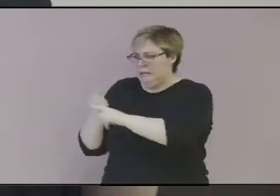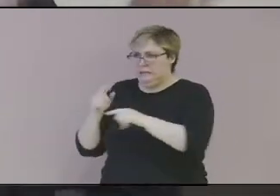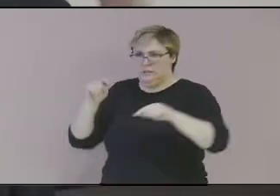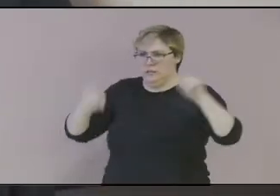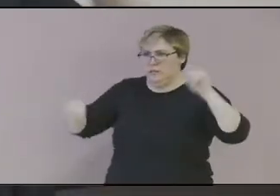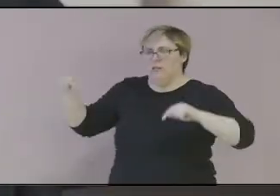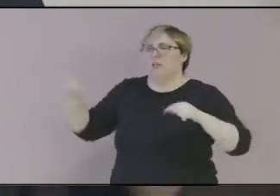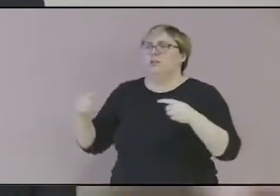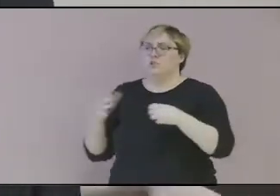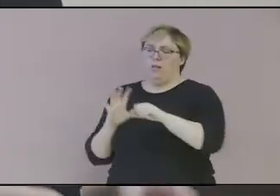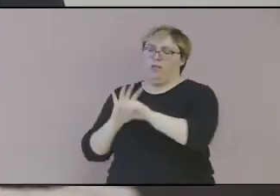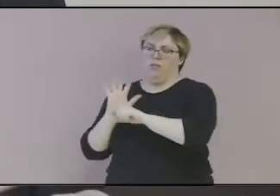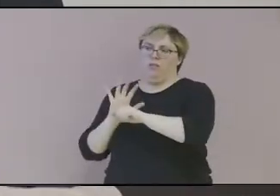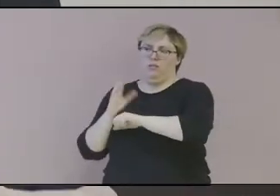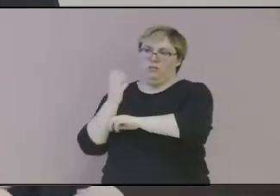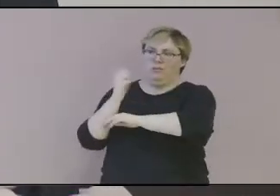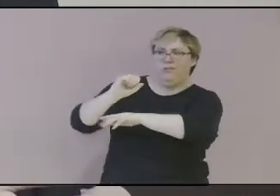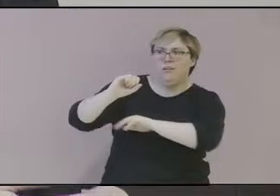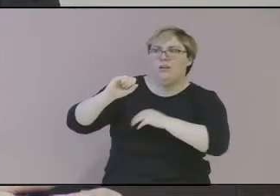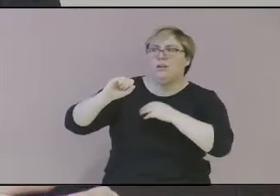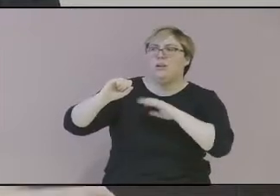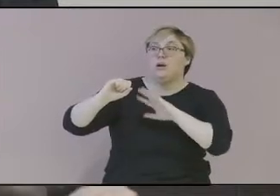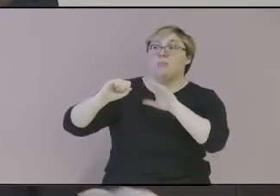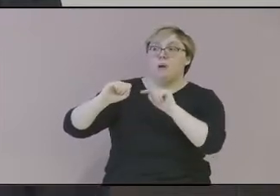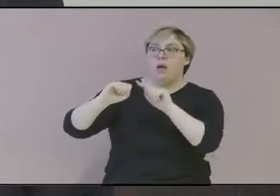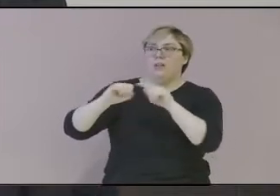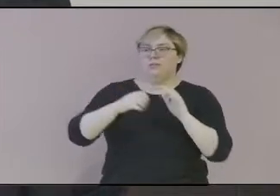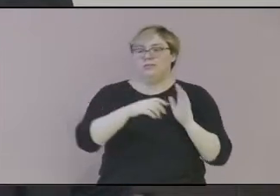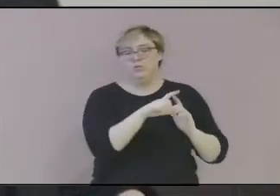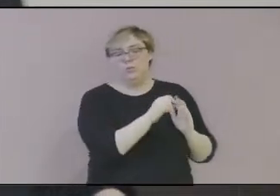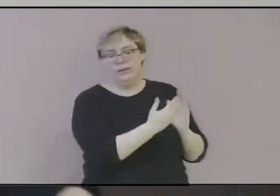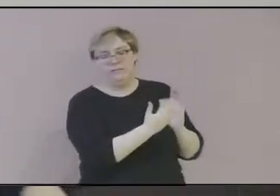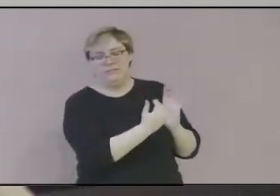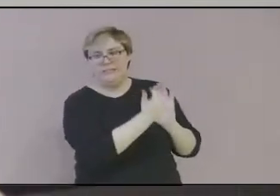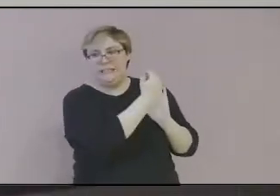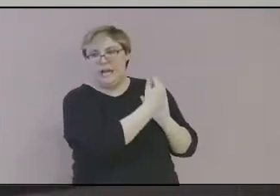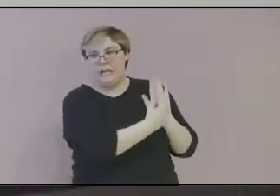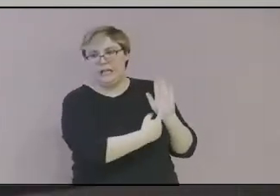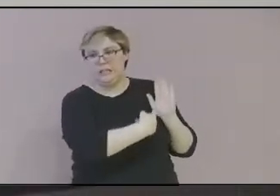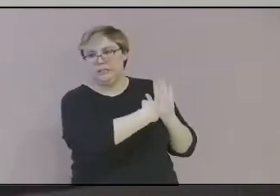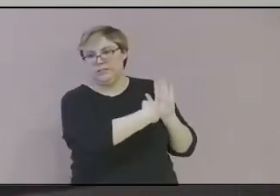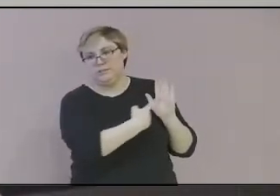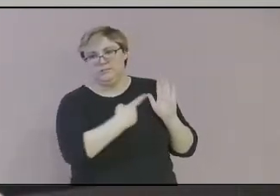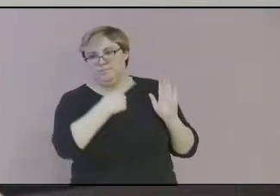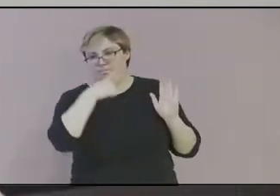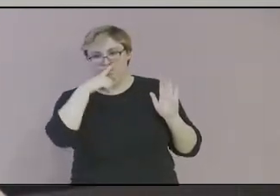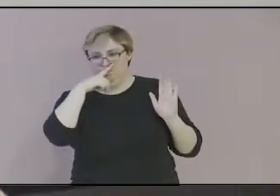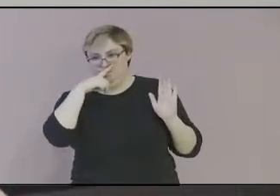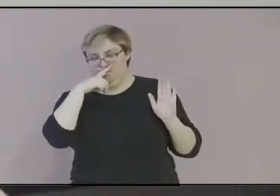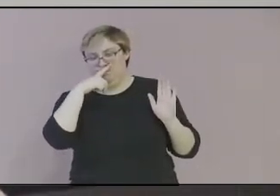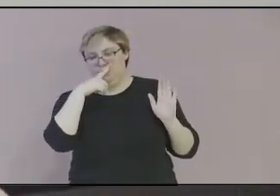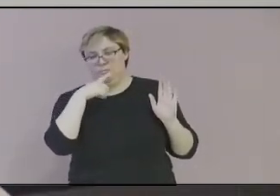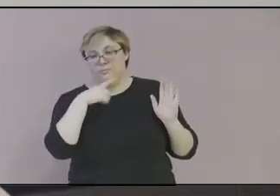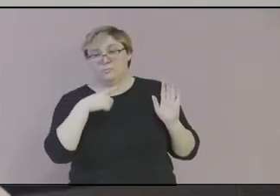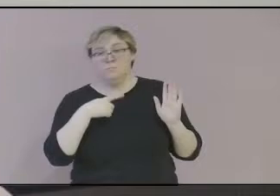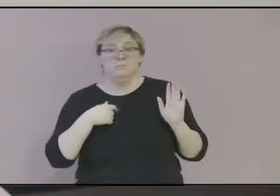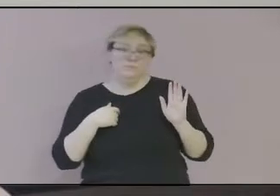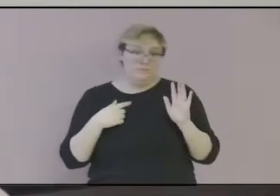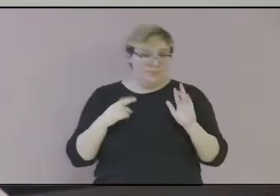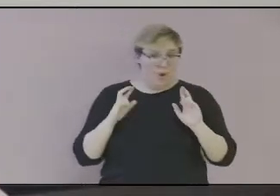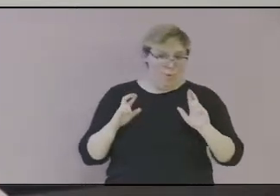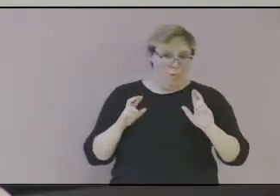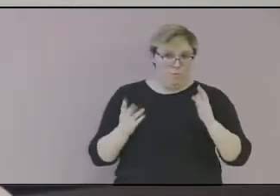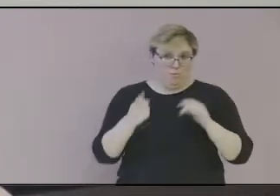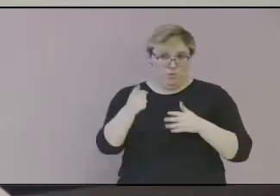end, that wasn't part of the 2015 guidelines. I hope you're writing, it would be amazing for you to write some sort of